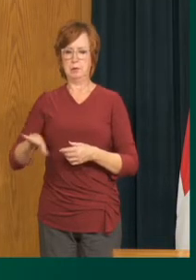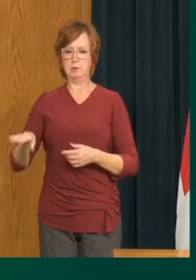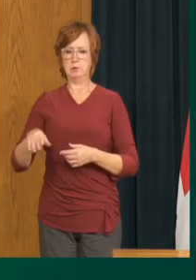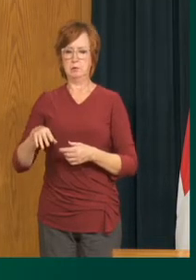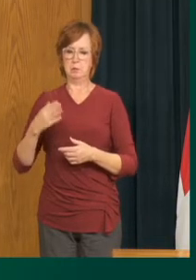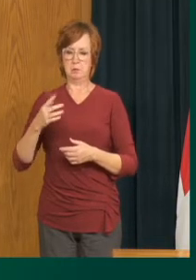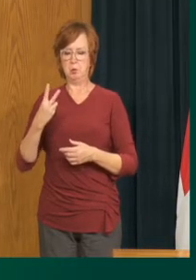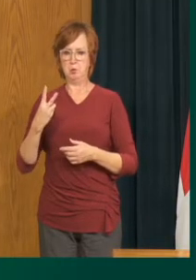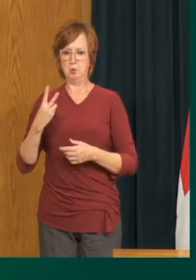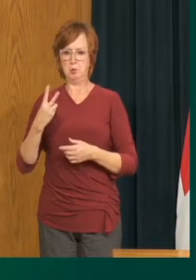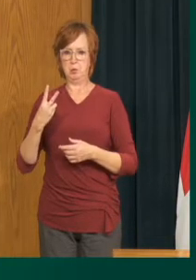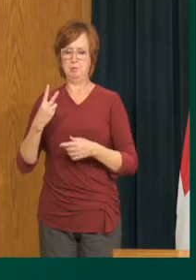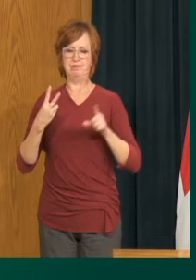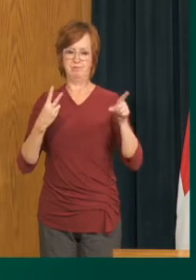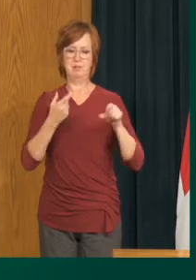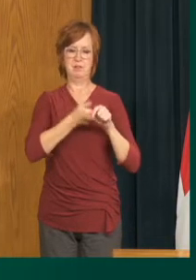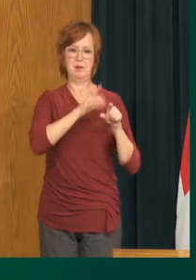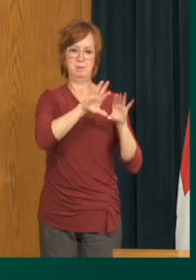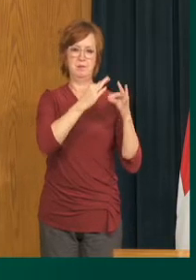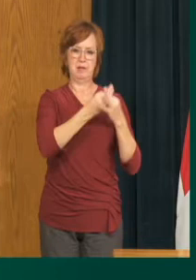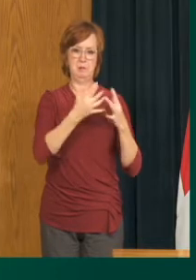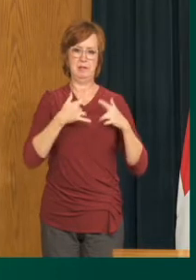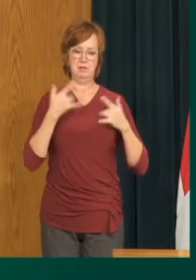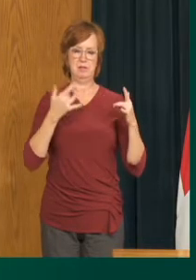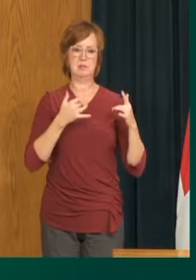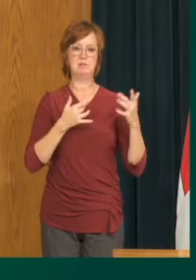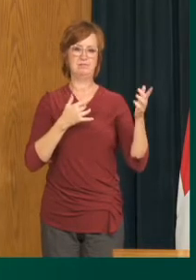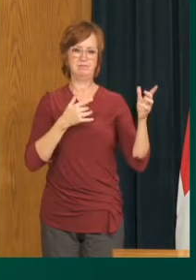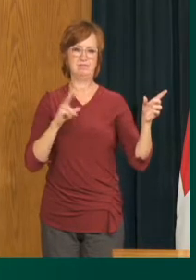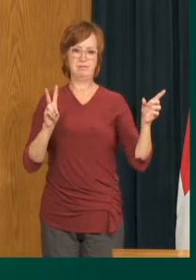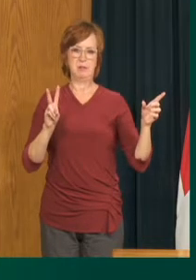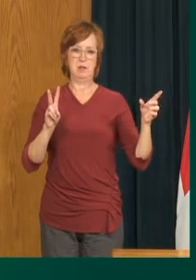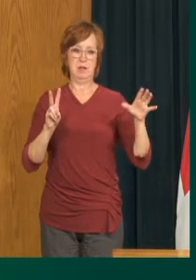you get that snowball effect, but that has been addressed. The